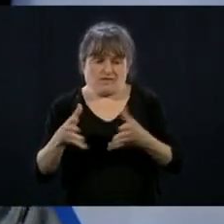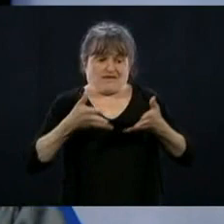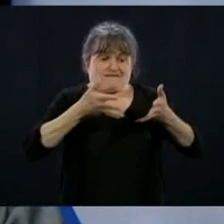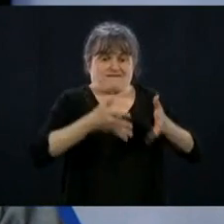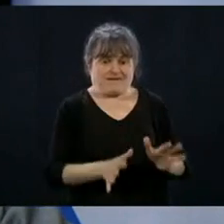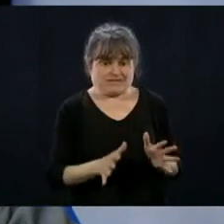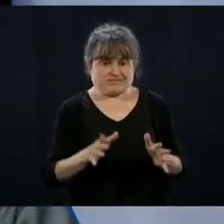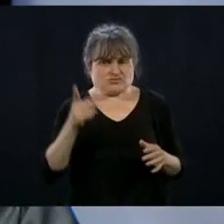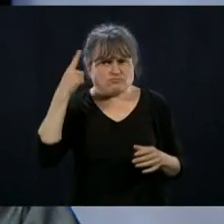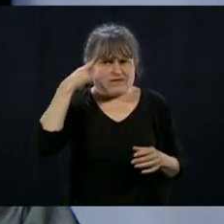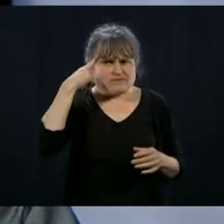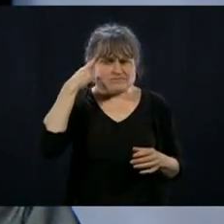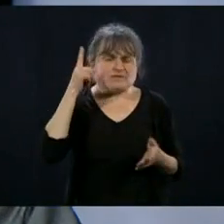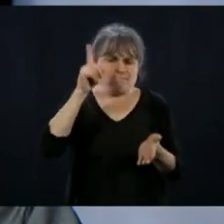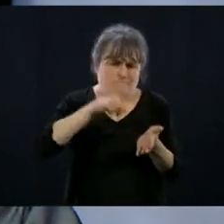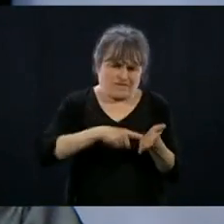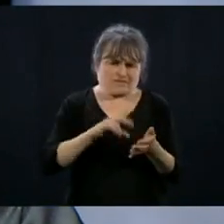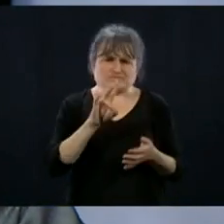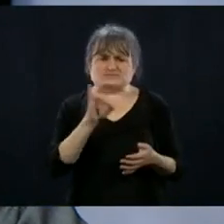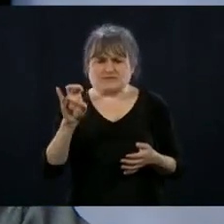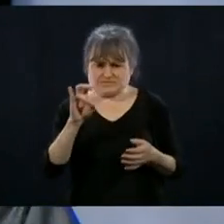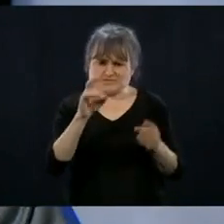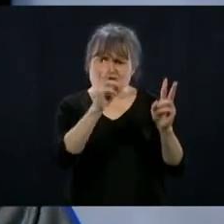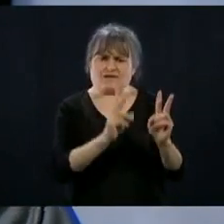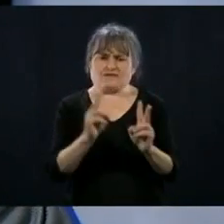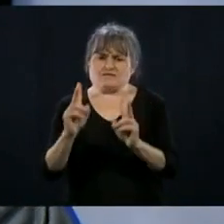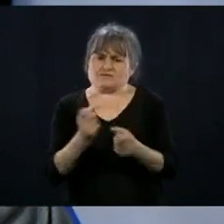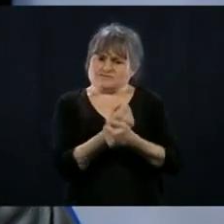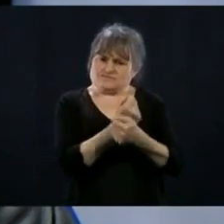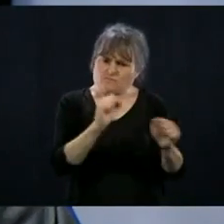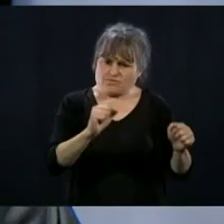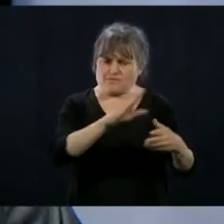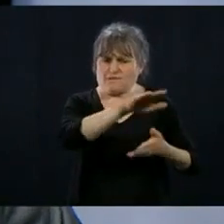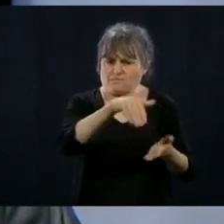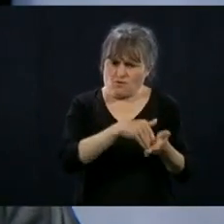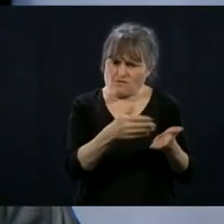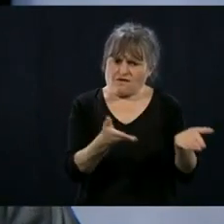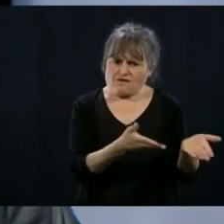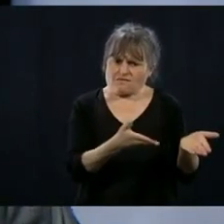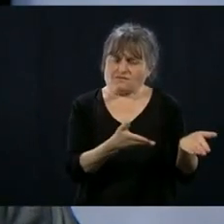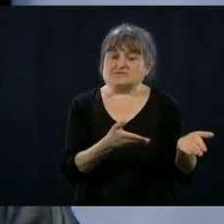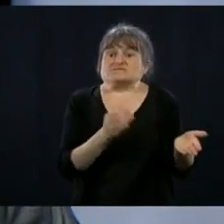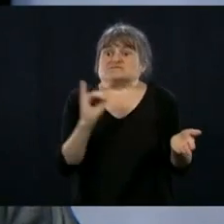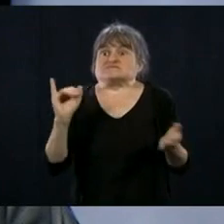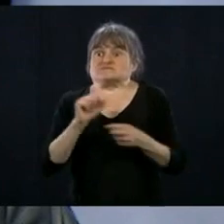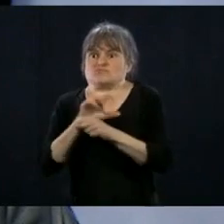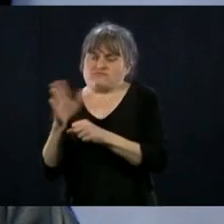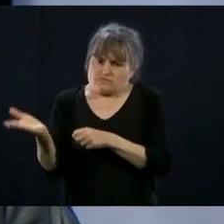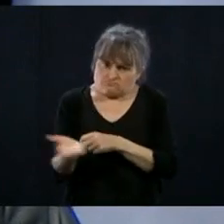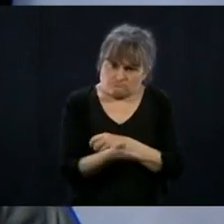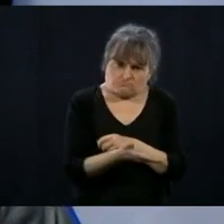capacity of 1,700 beds, if I'm not mistaken, in Montreal, and also around